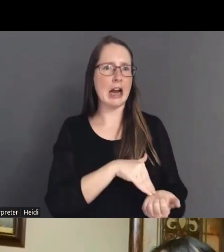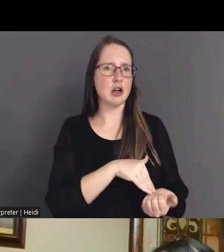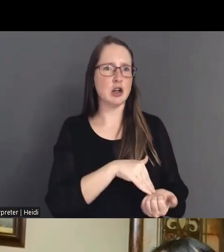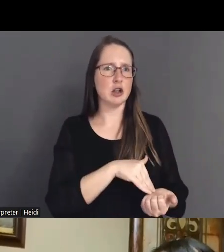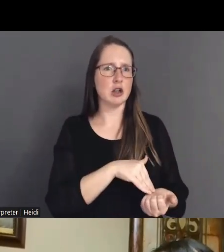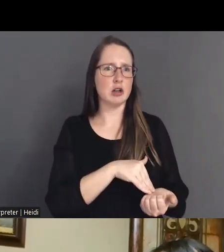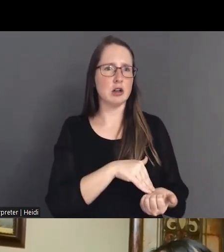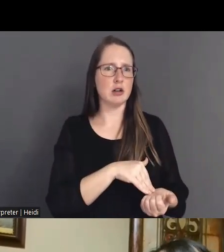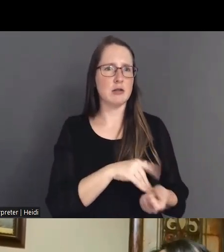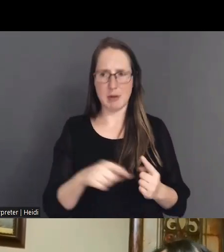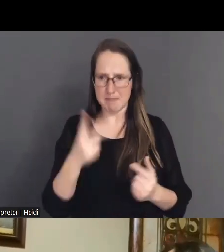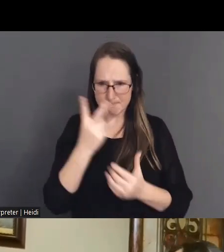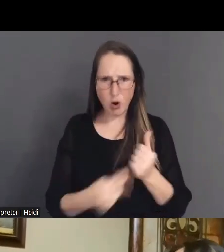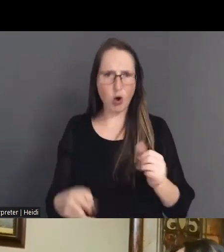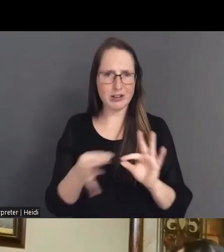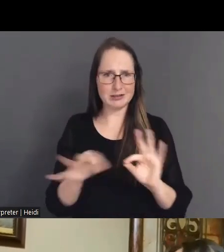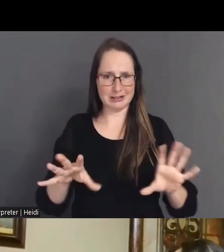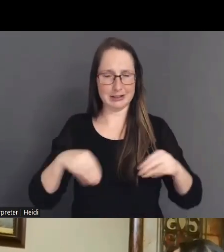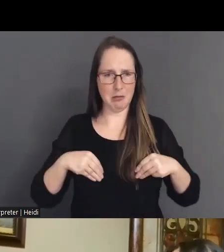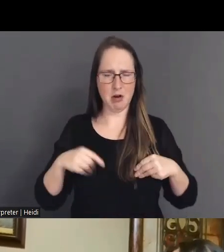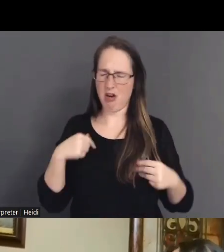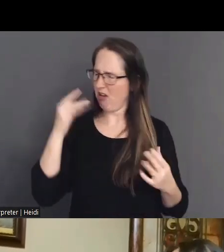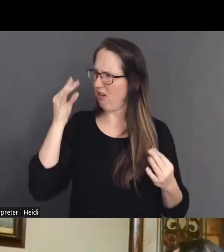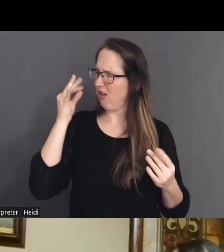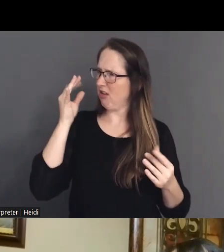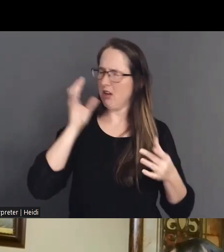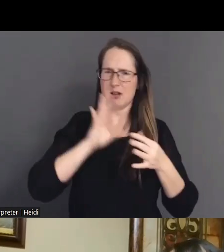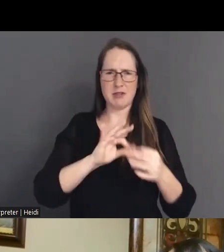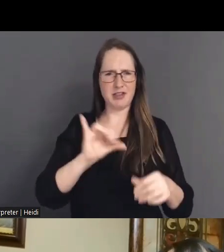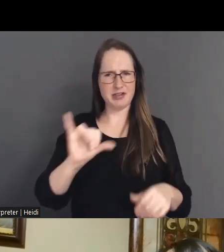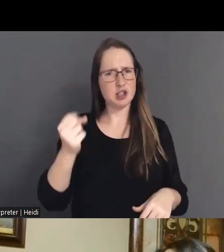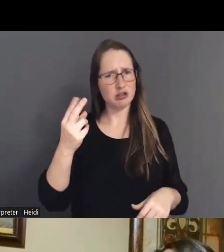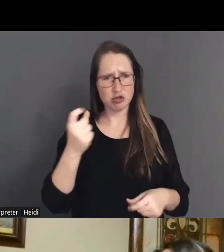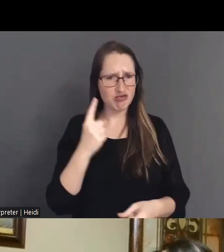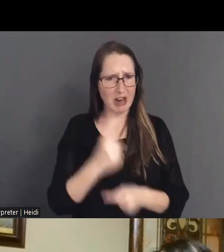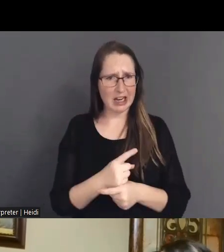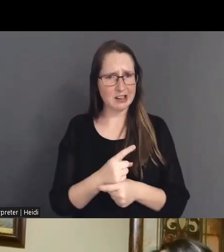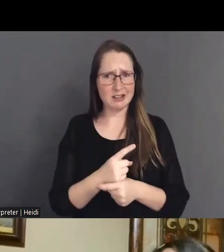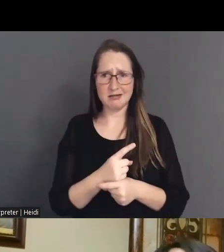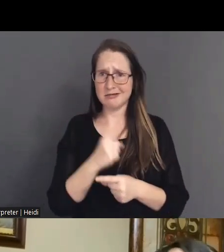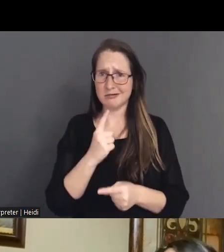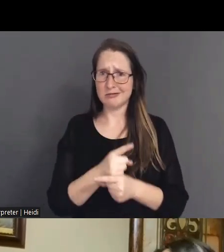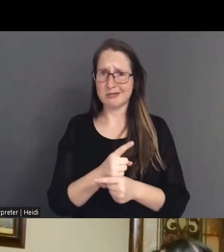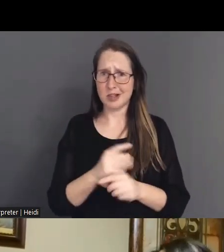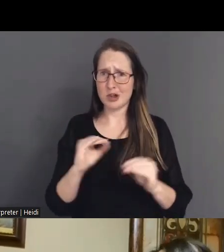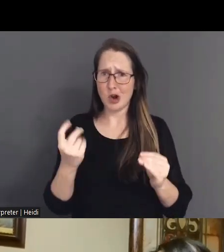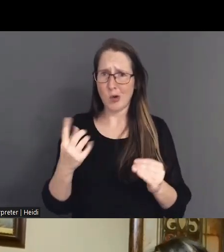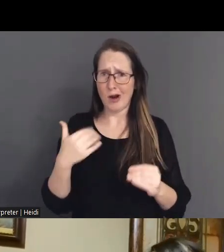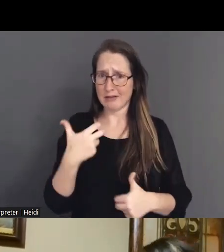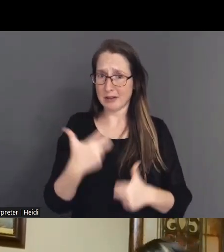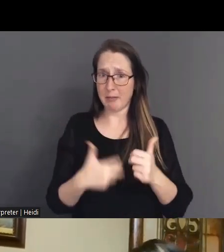accepted. And I thought about that, and she's right. No one has a